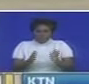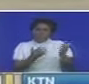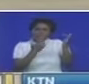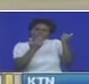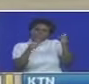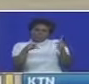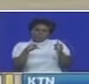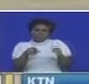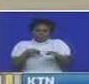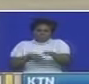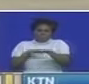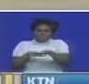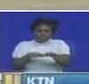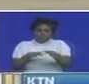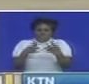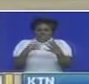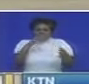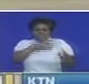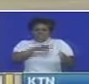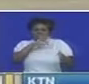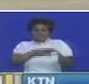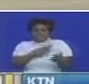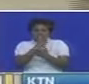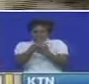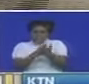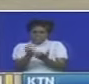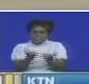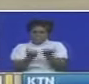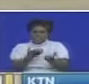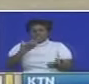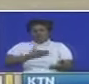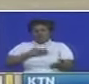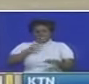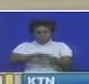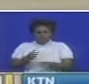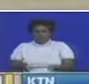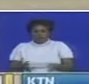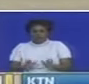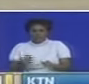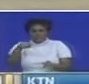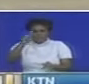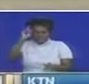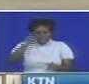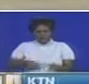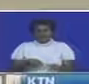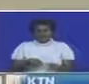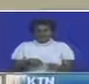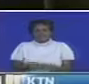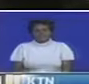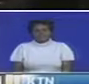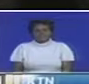ease congestion. However, in order to benefit, a section of business owners along the road will have to relinquish their